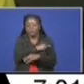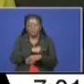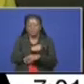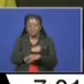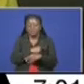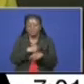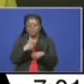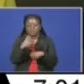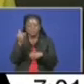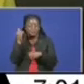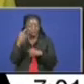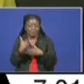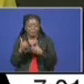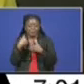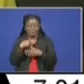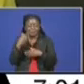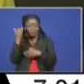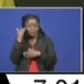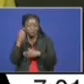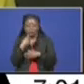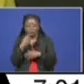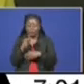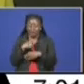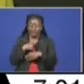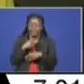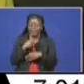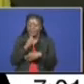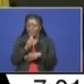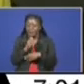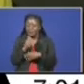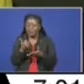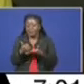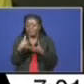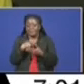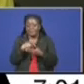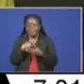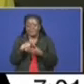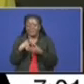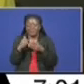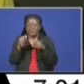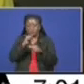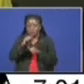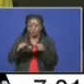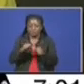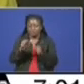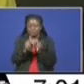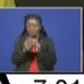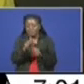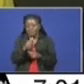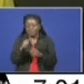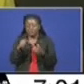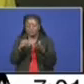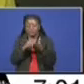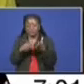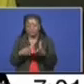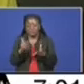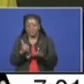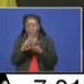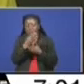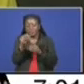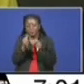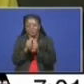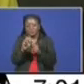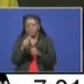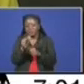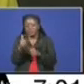me to socialize with other students more, to be more vigilant, and to help them with anything that they need.